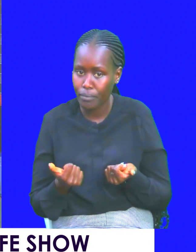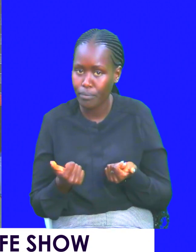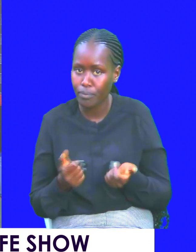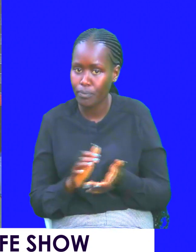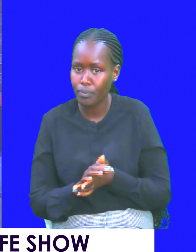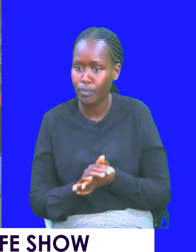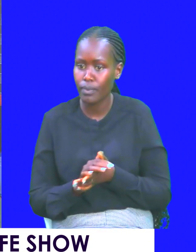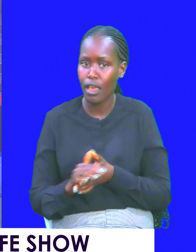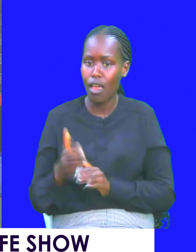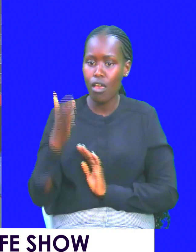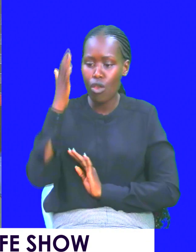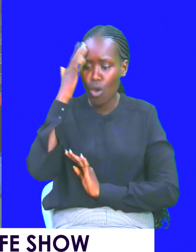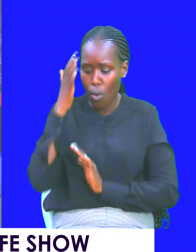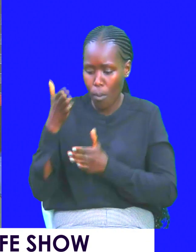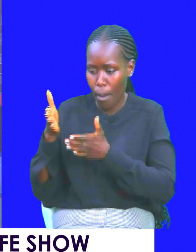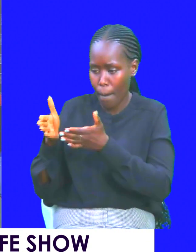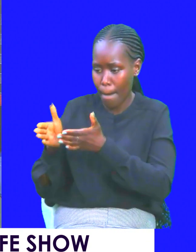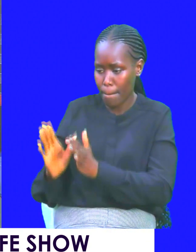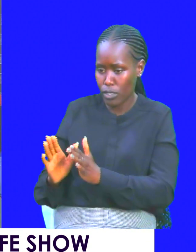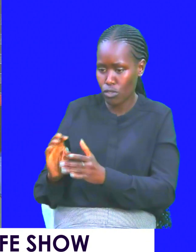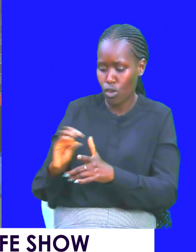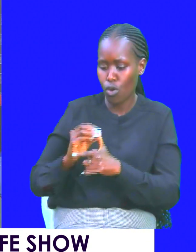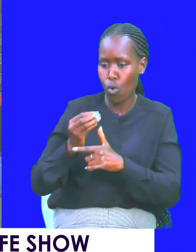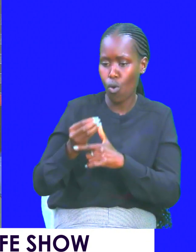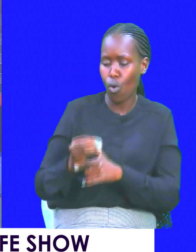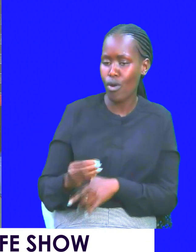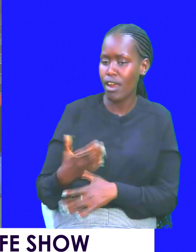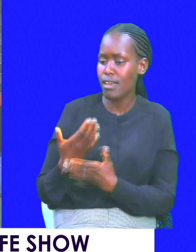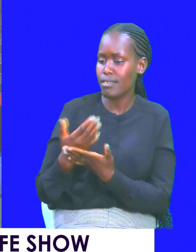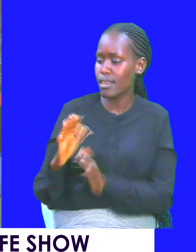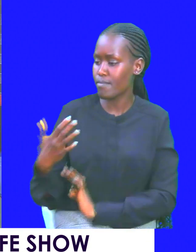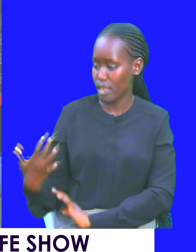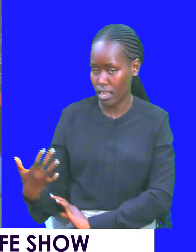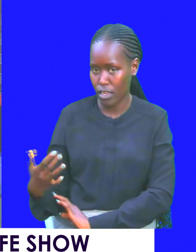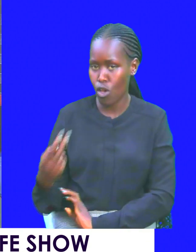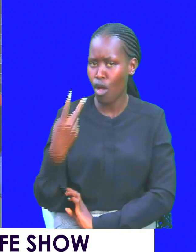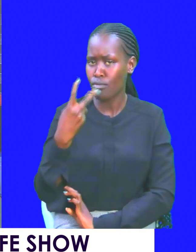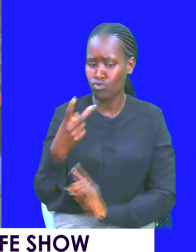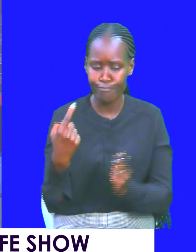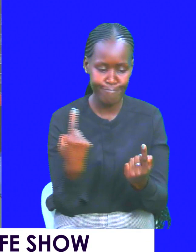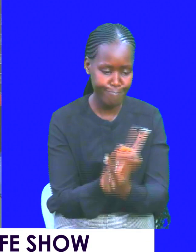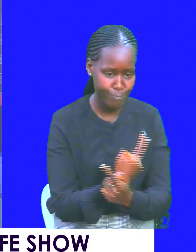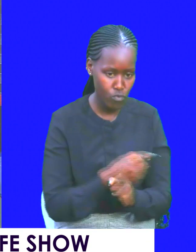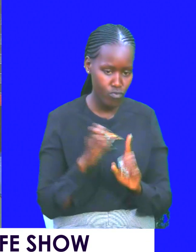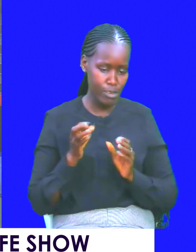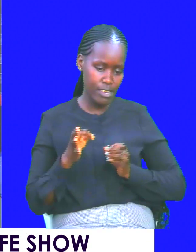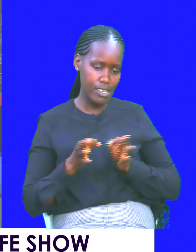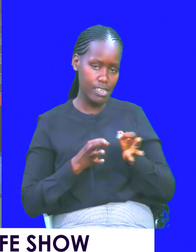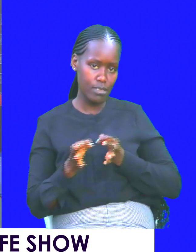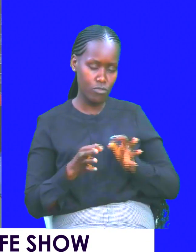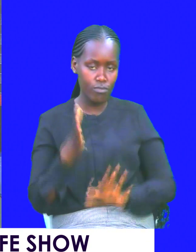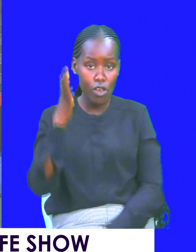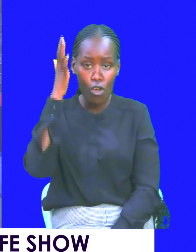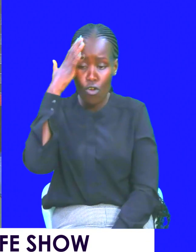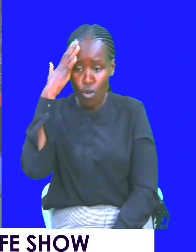affiliating somebody or something to something else. Yeah, those are two different explanations.